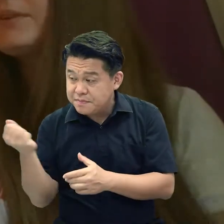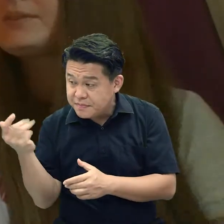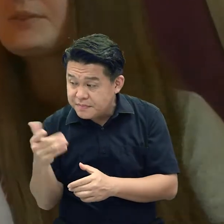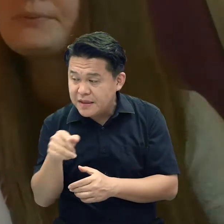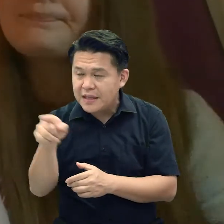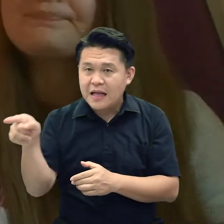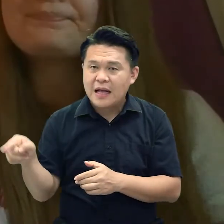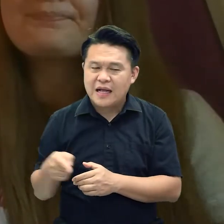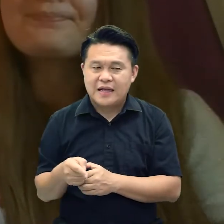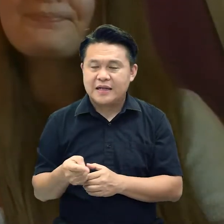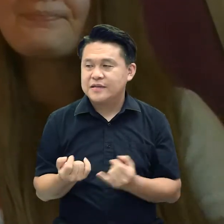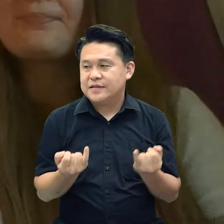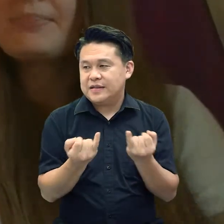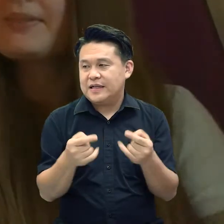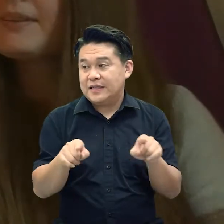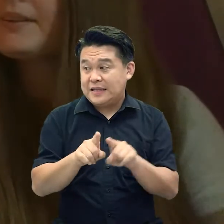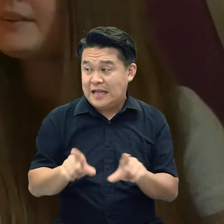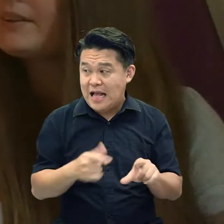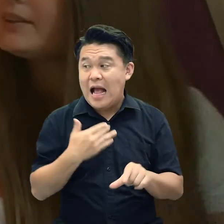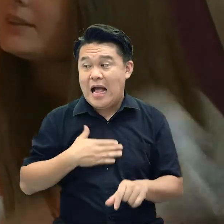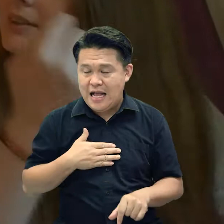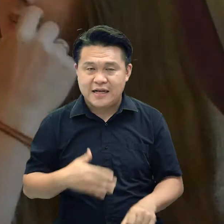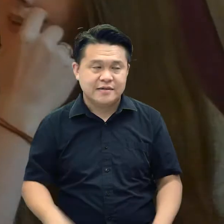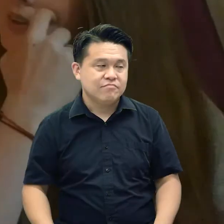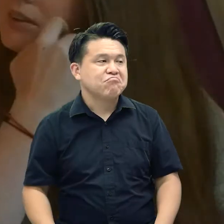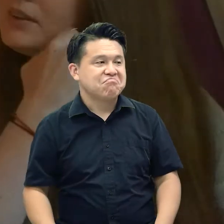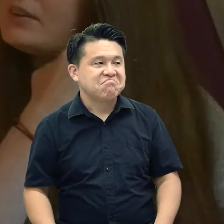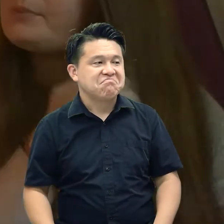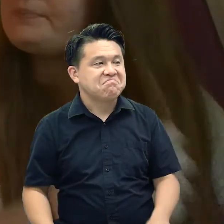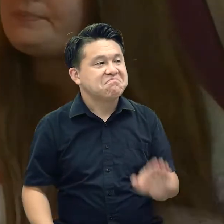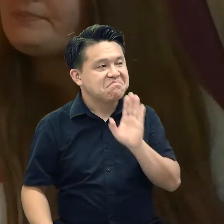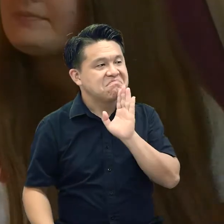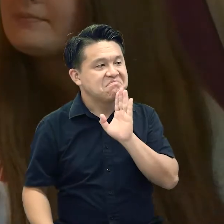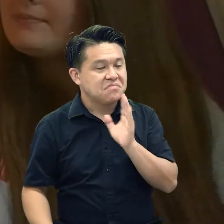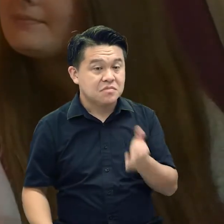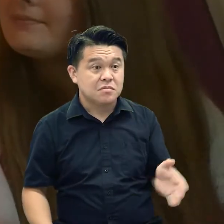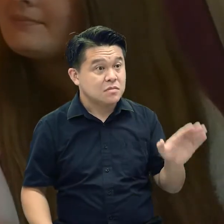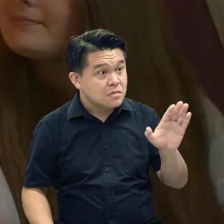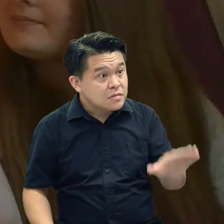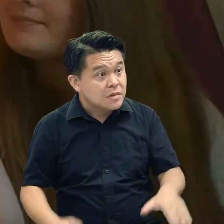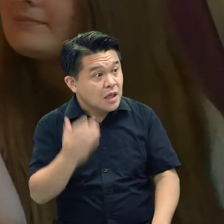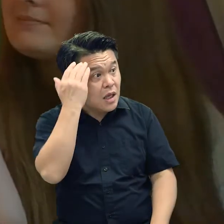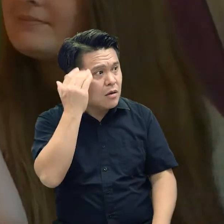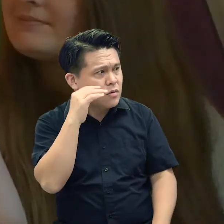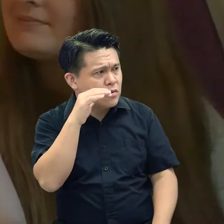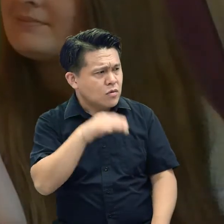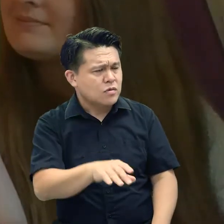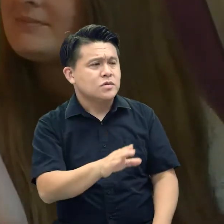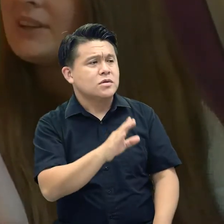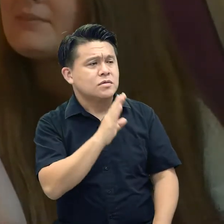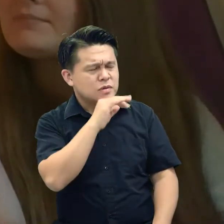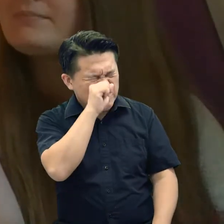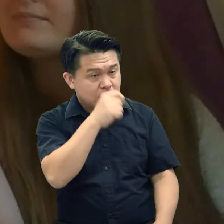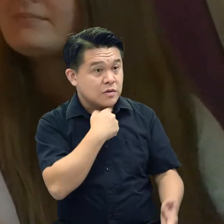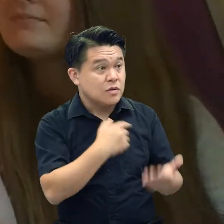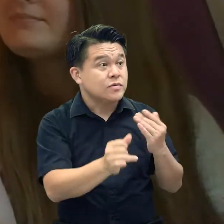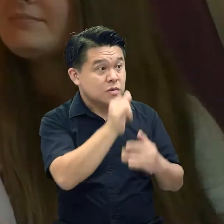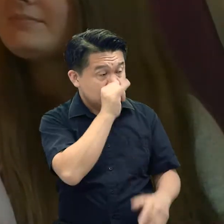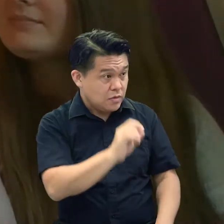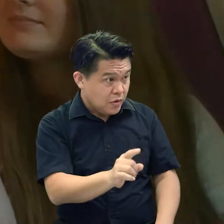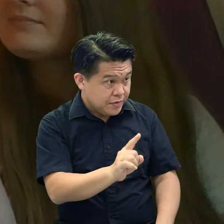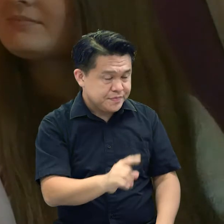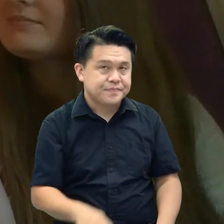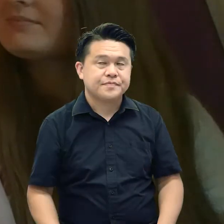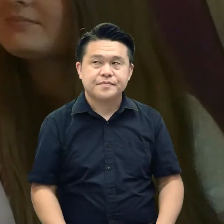place as well. So yeah, but we also had like a huge positive experience there. Yeah,